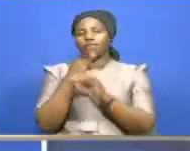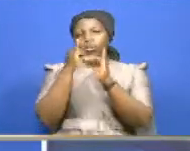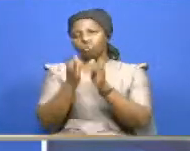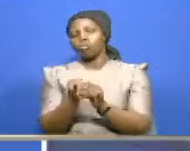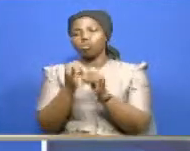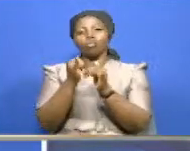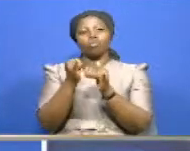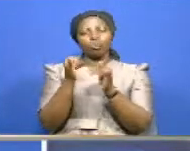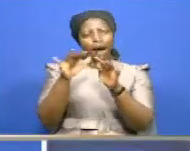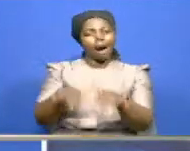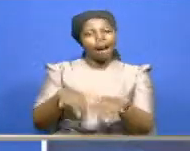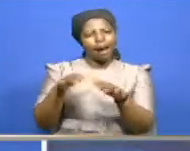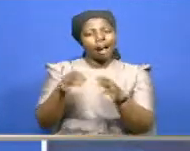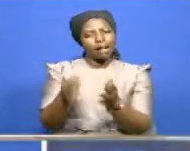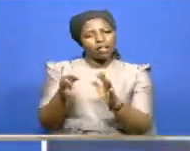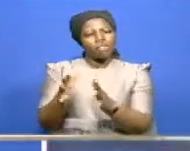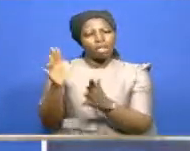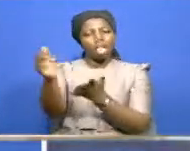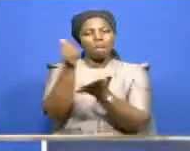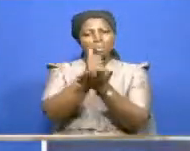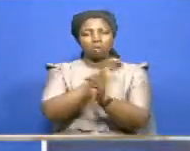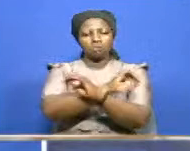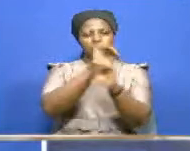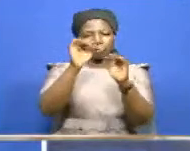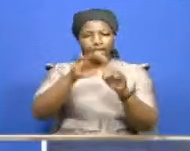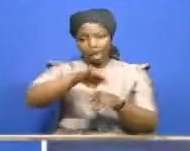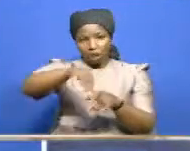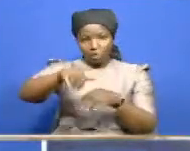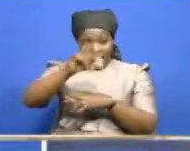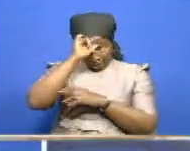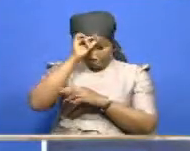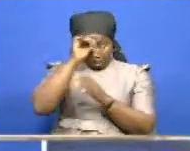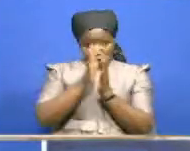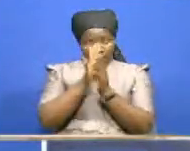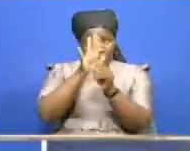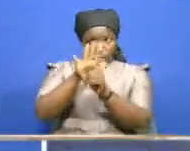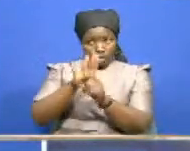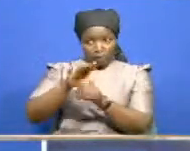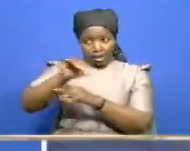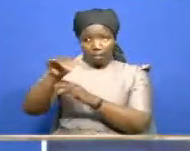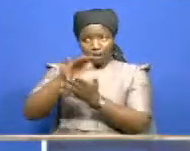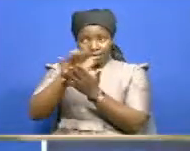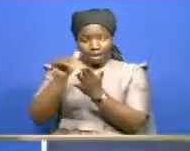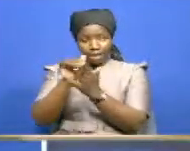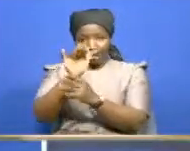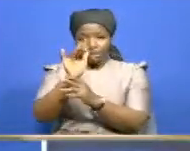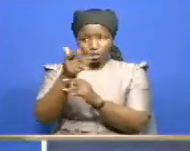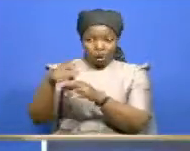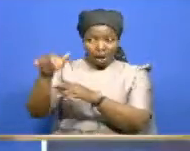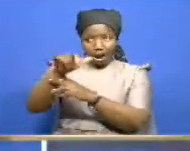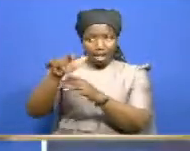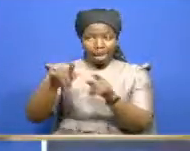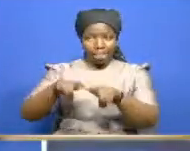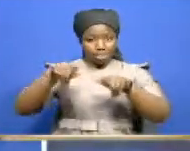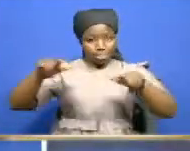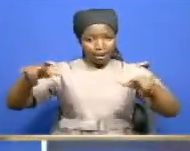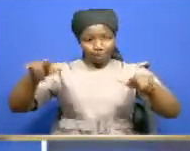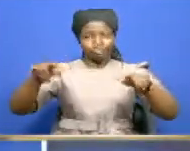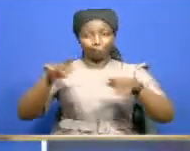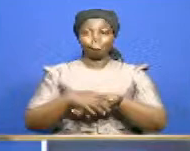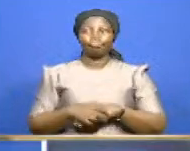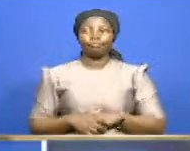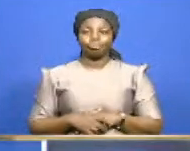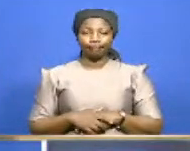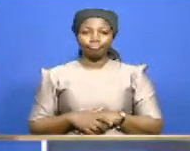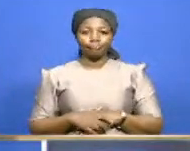extension officers being employed. County governments with multiple urban centers have been asked to increase cemetery acreage, as most Kenyans now opt